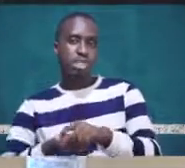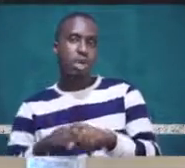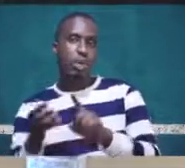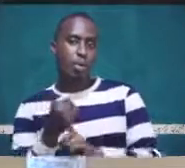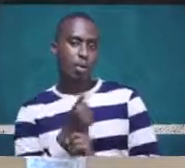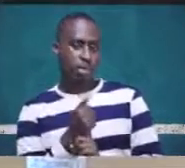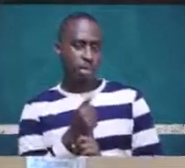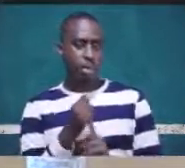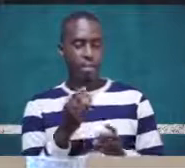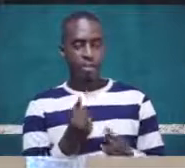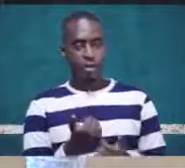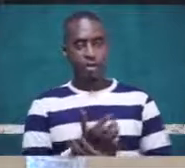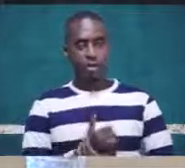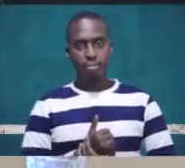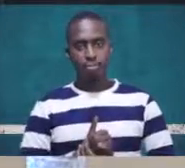earn.